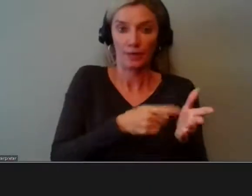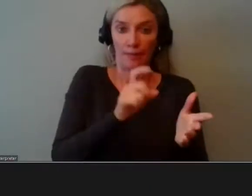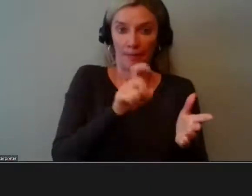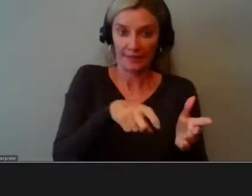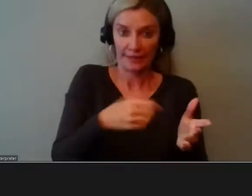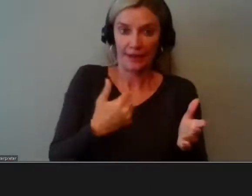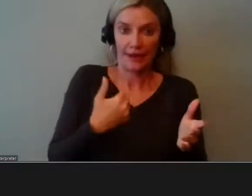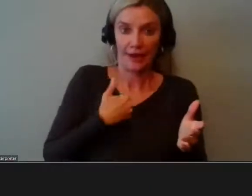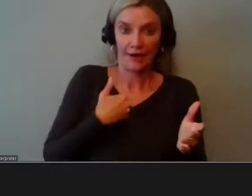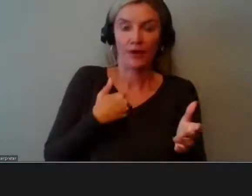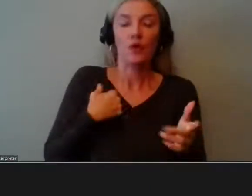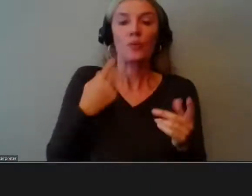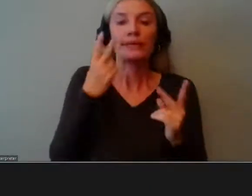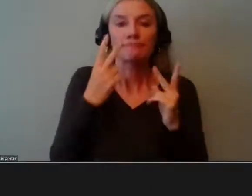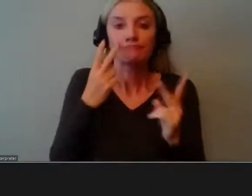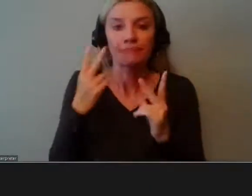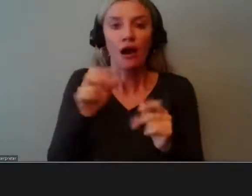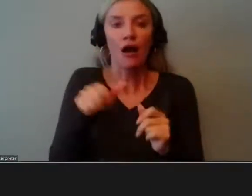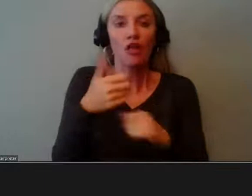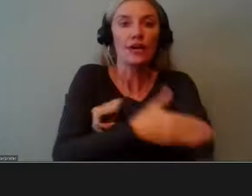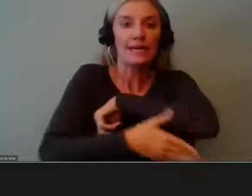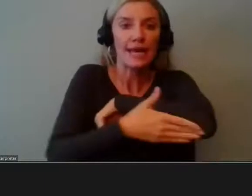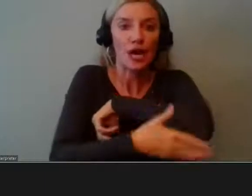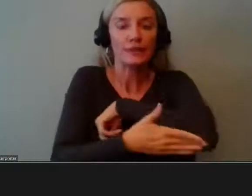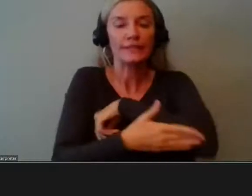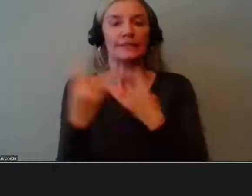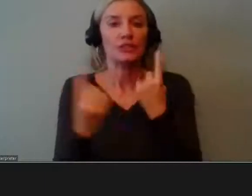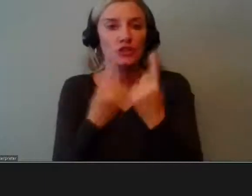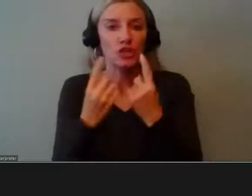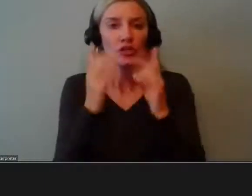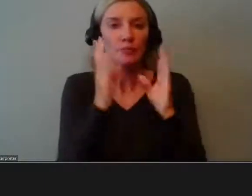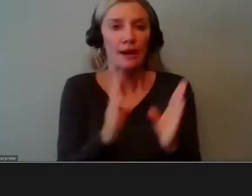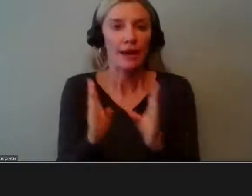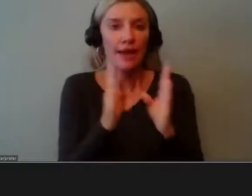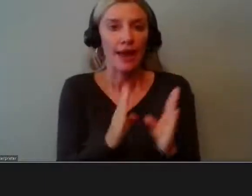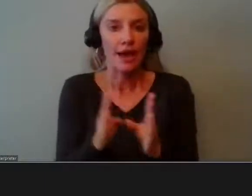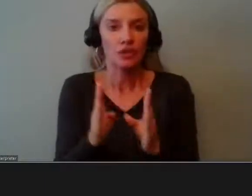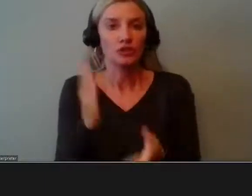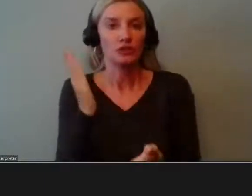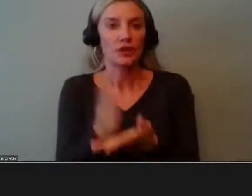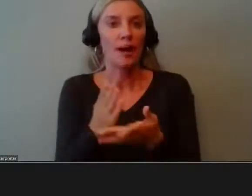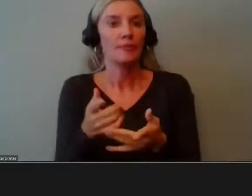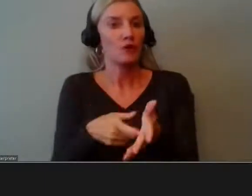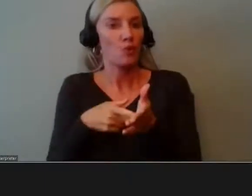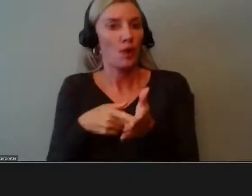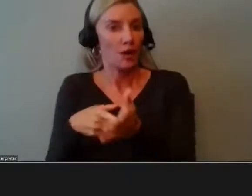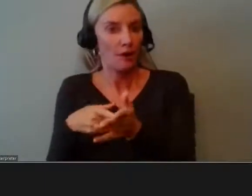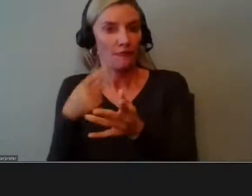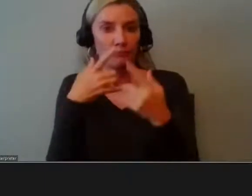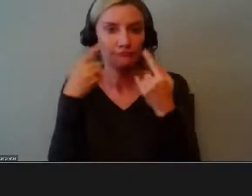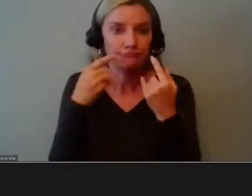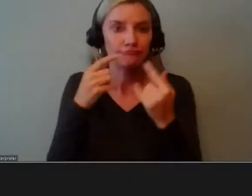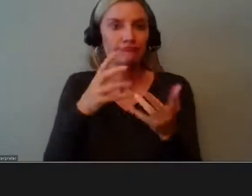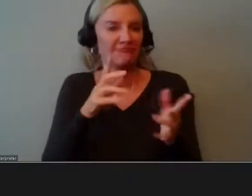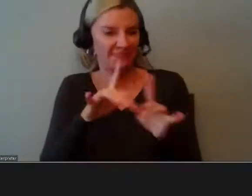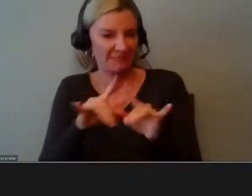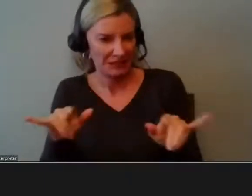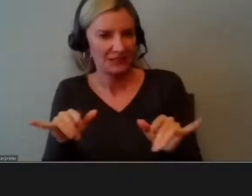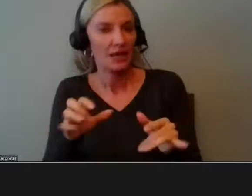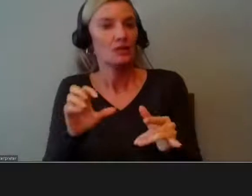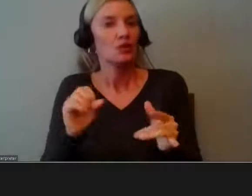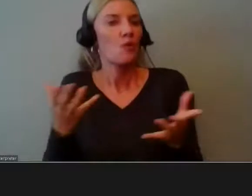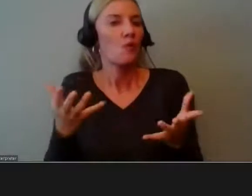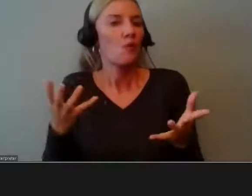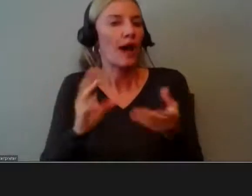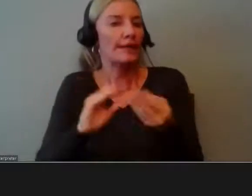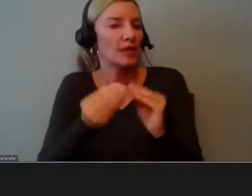see other counties considering an exit strategy, I'm hoping you can describe the metrics Mendocino County will use